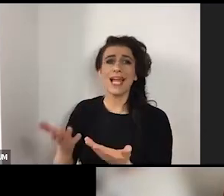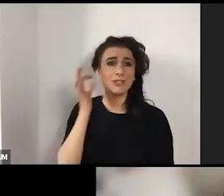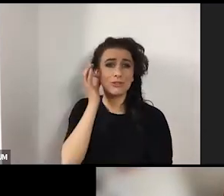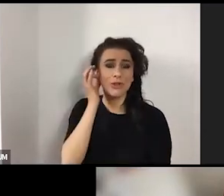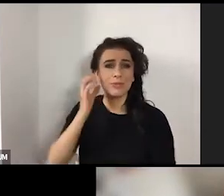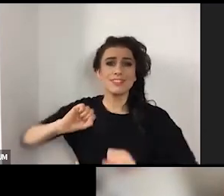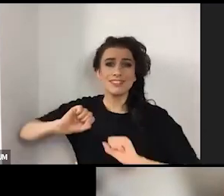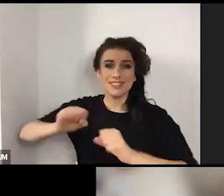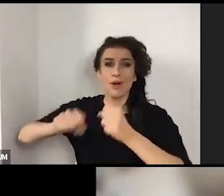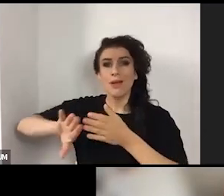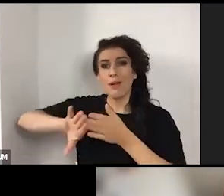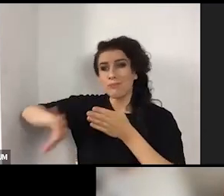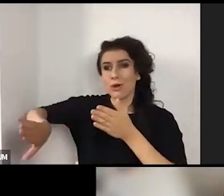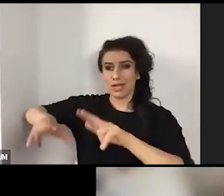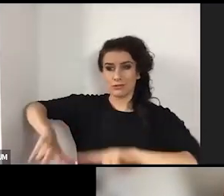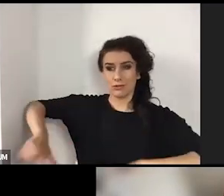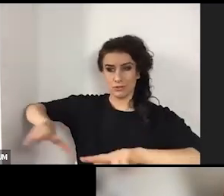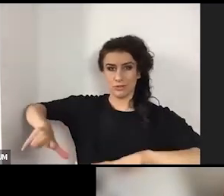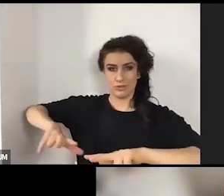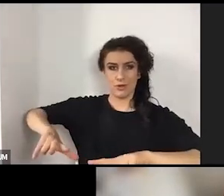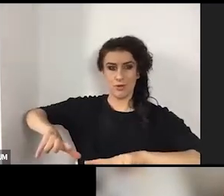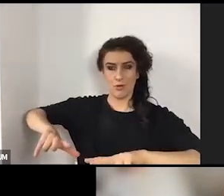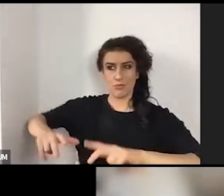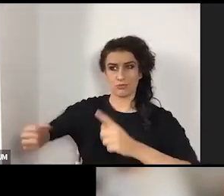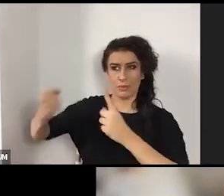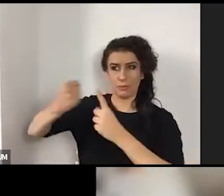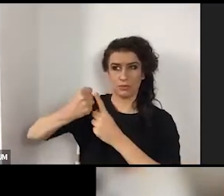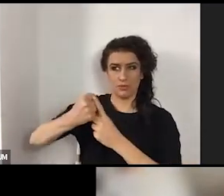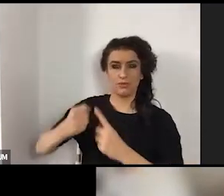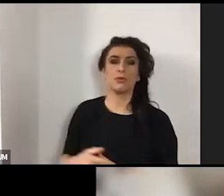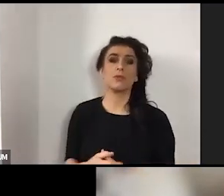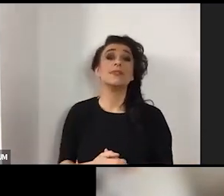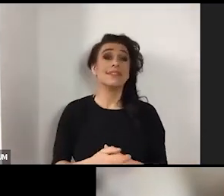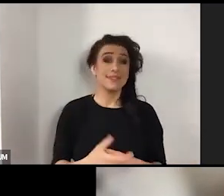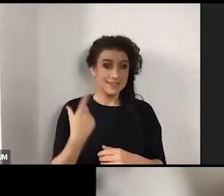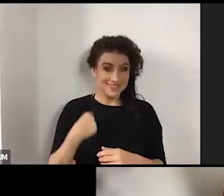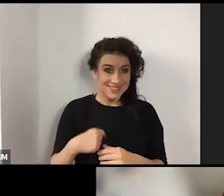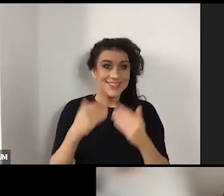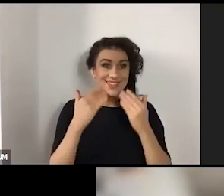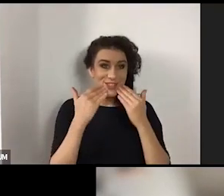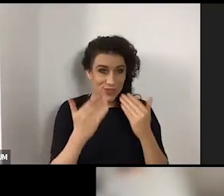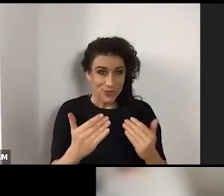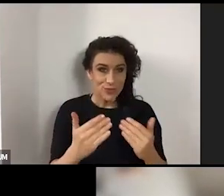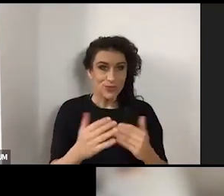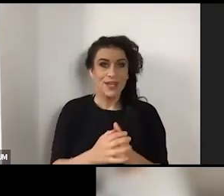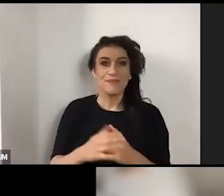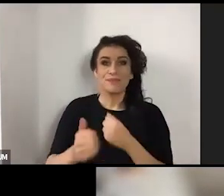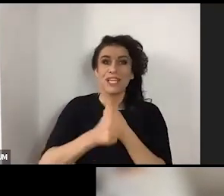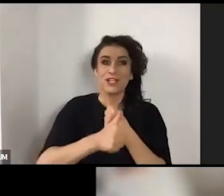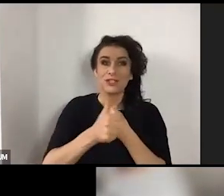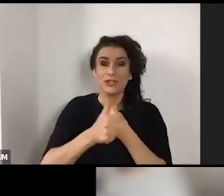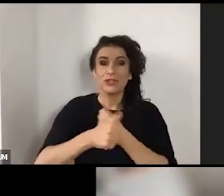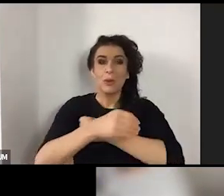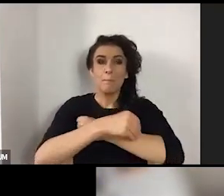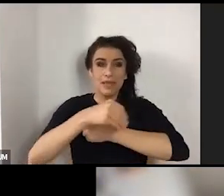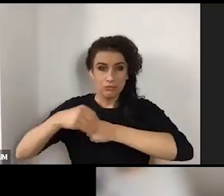Right. And spreading the methodology and replication. Can